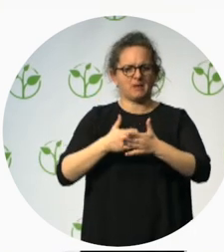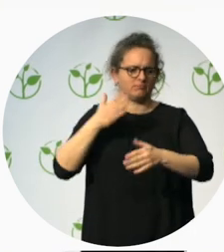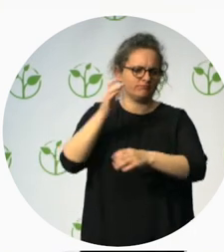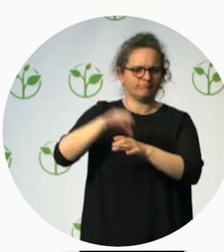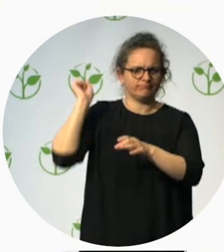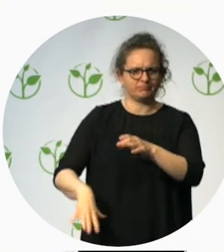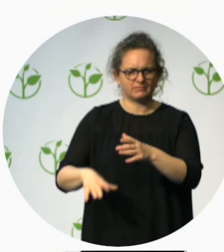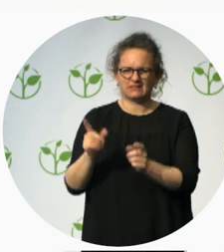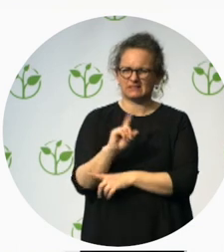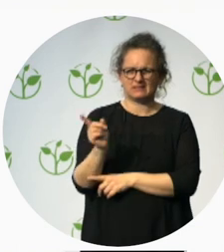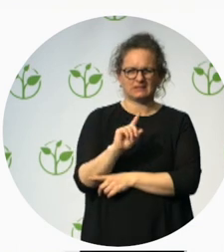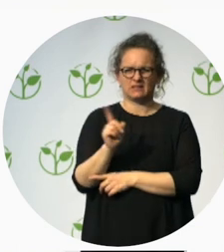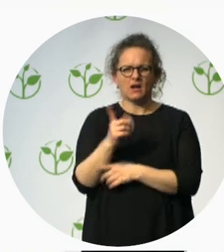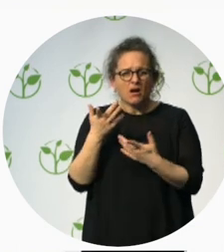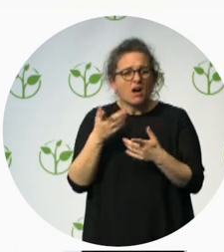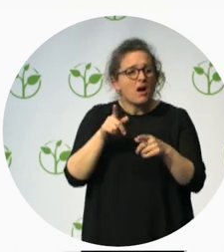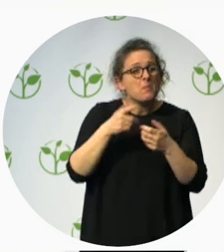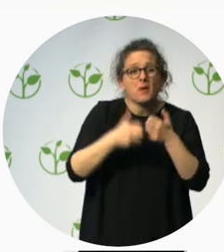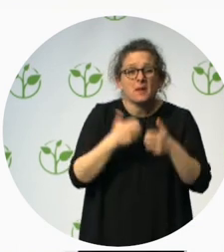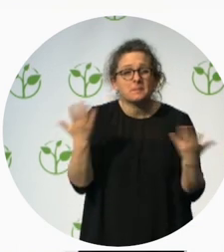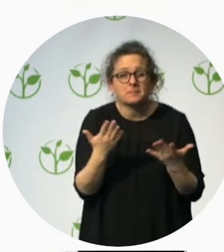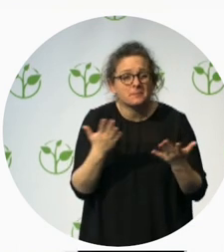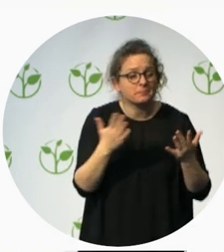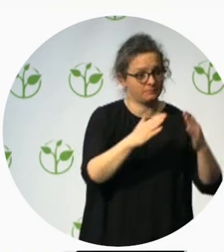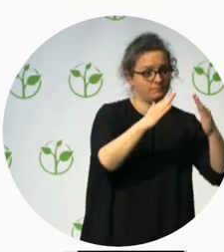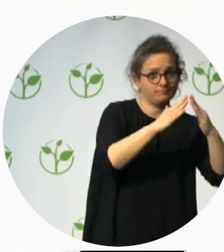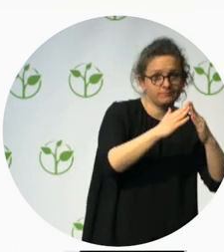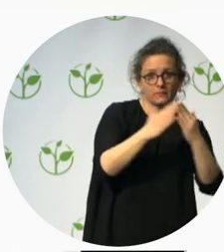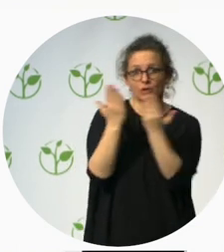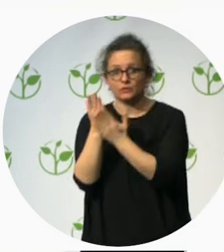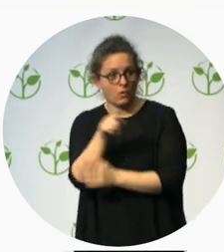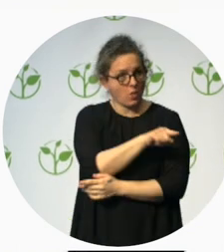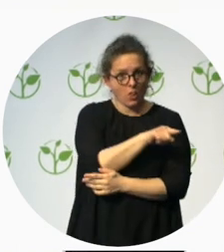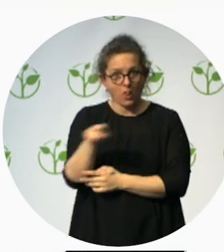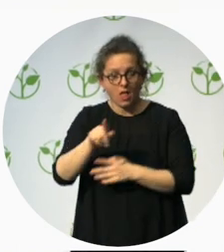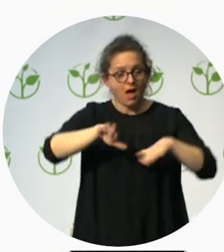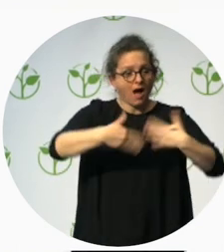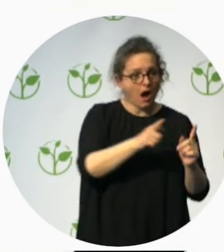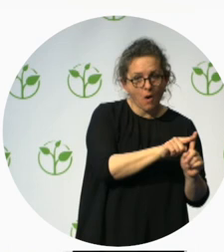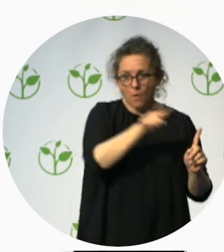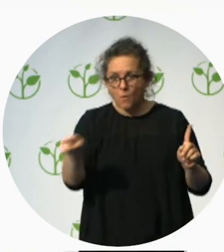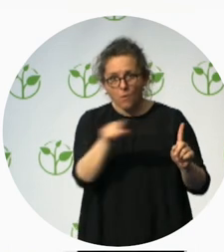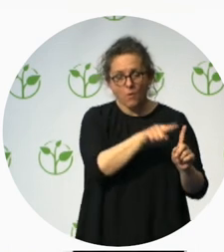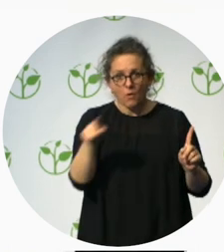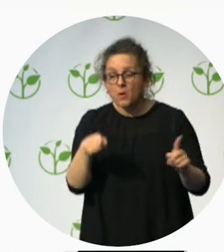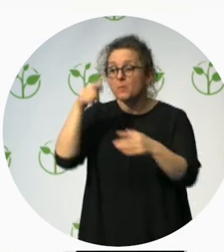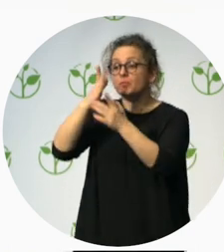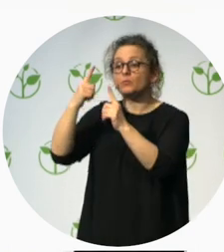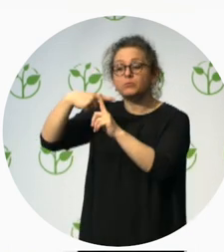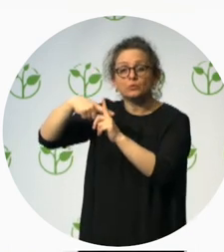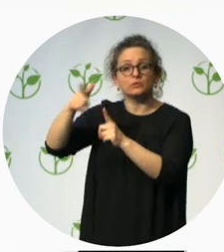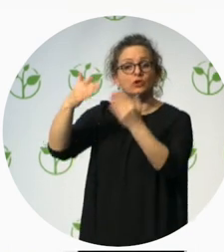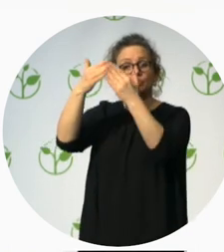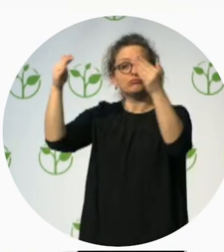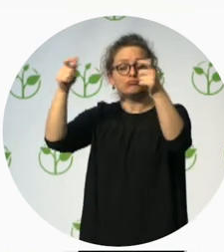accessible buildings, accessible learning materials, and communication, without well-trained teachers, boys and girls with